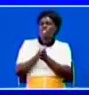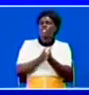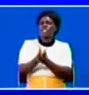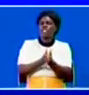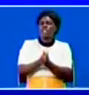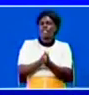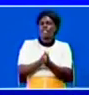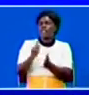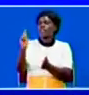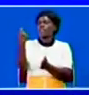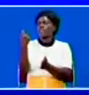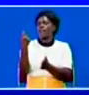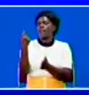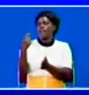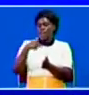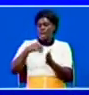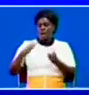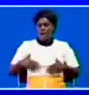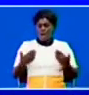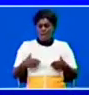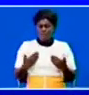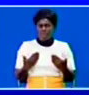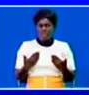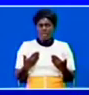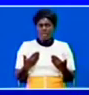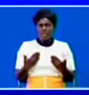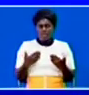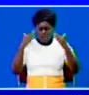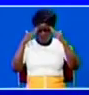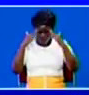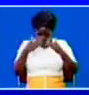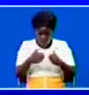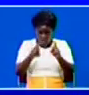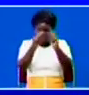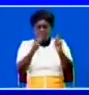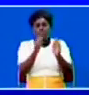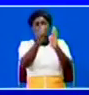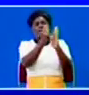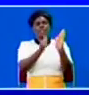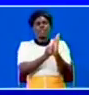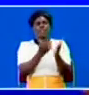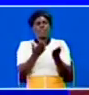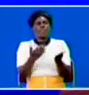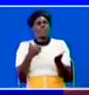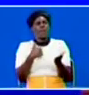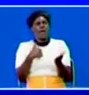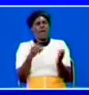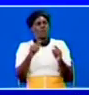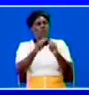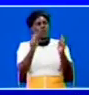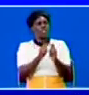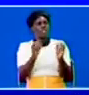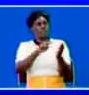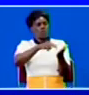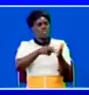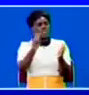project called Kenya and are now happy to just goad the narrow tribal agenda? Or perhaps we never had faith in Project Kenya in the first